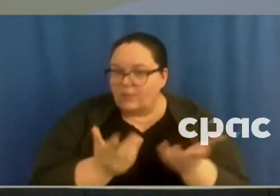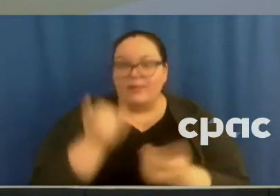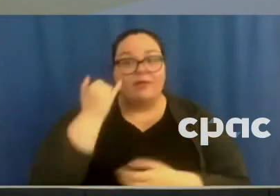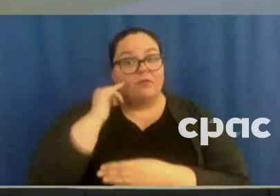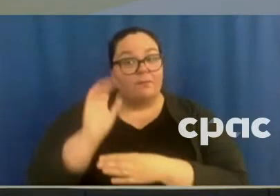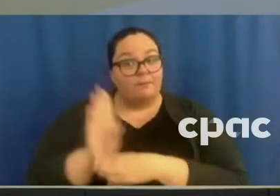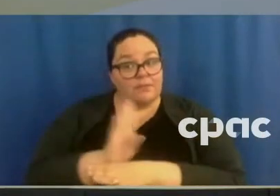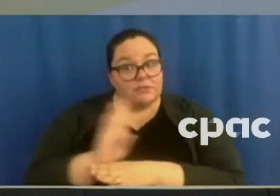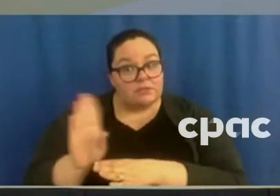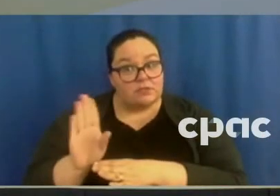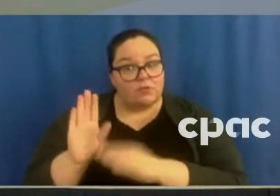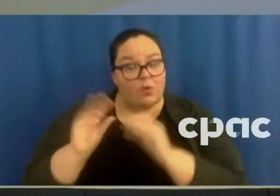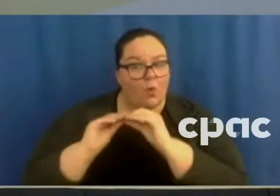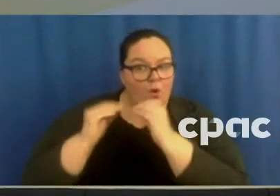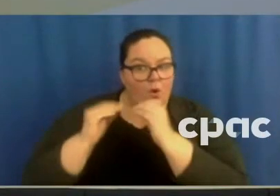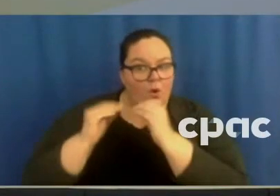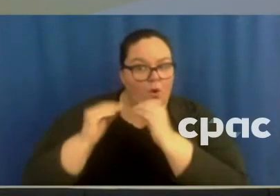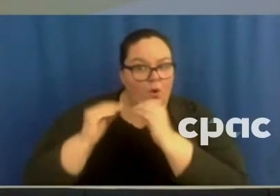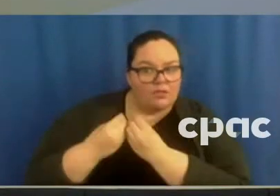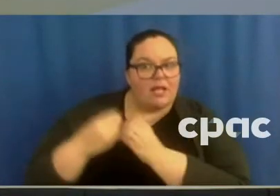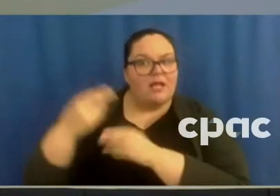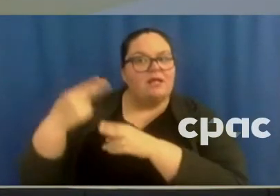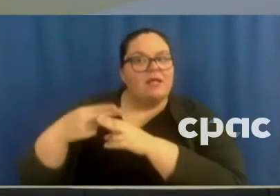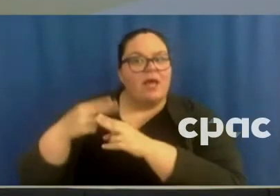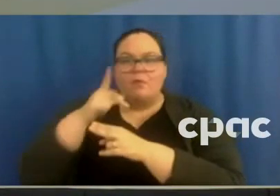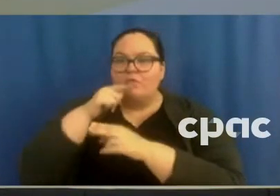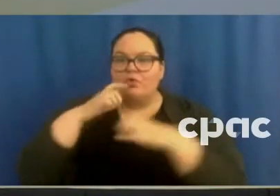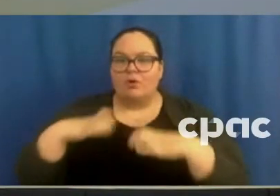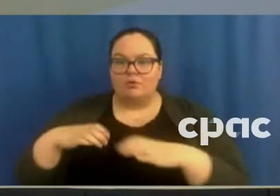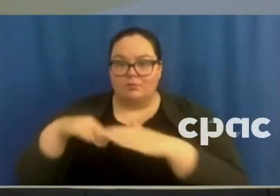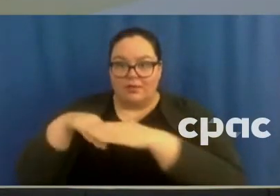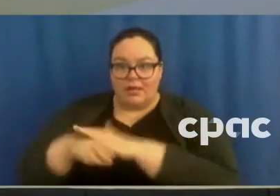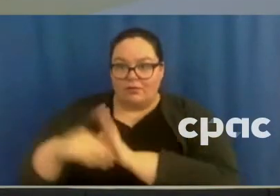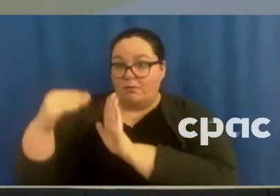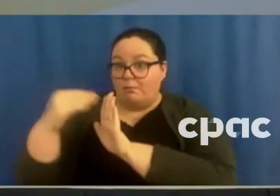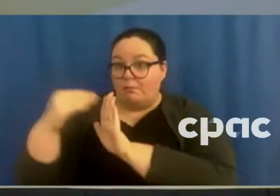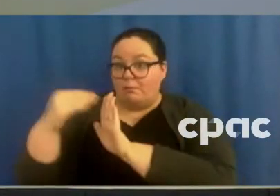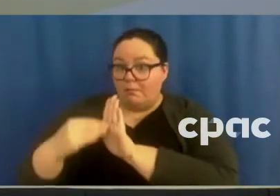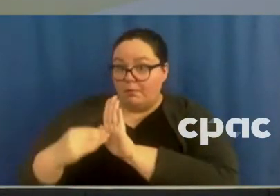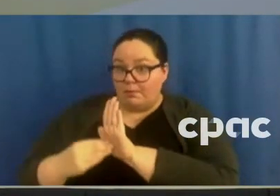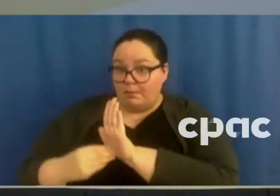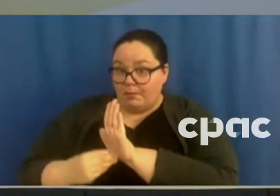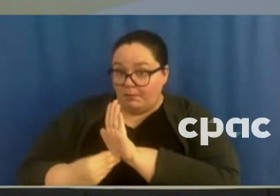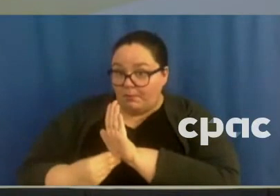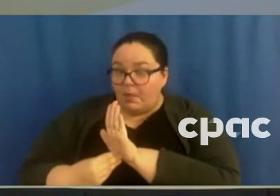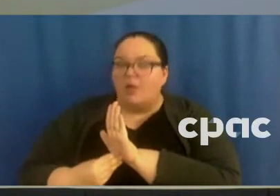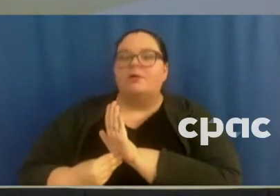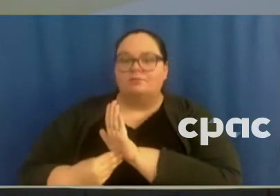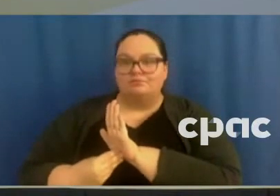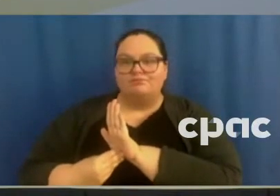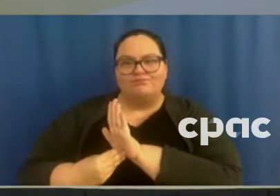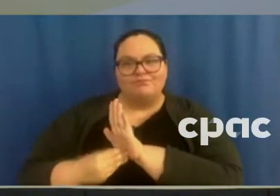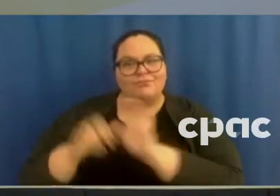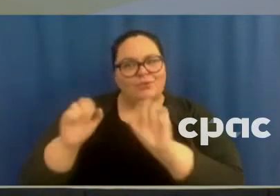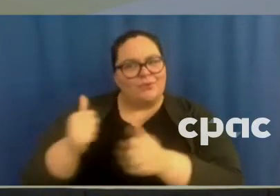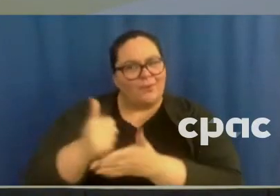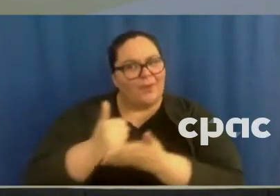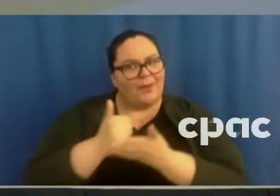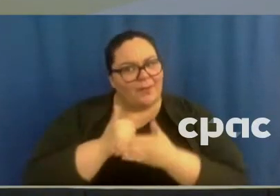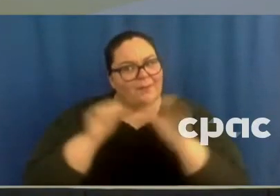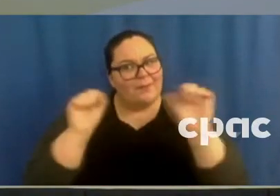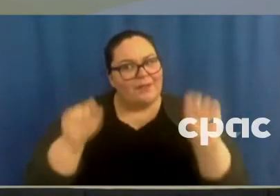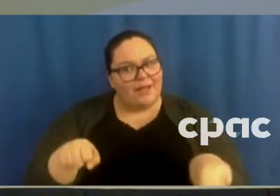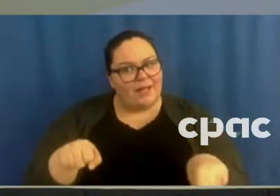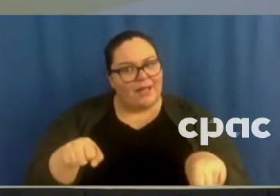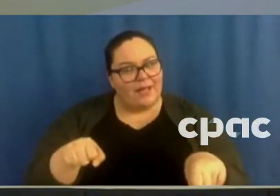and are required to keep records of names and contact information for patrons, attendees, or staff, you can help us to help